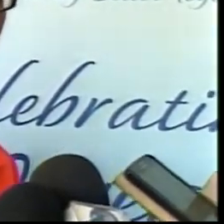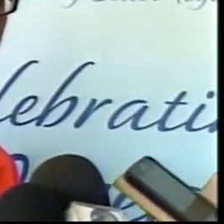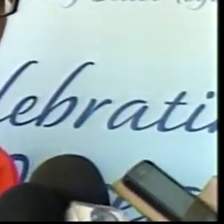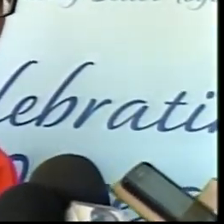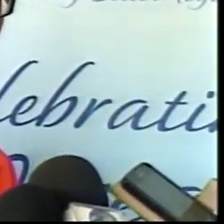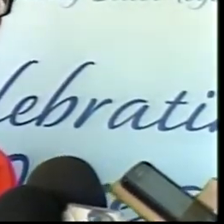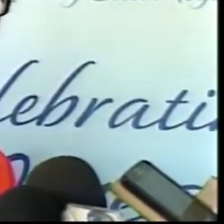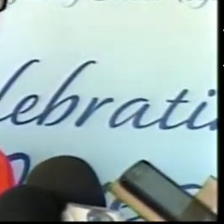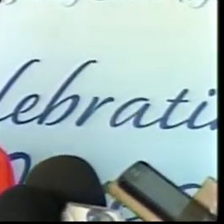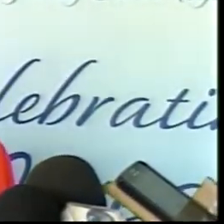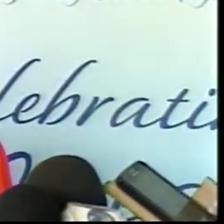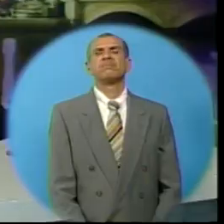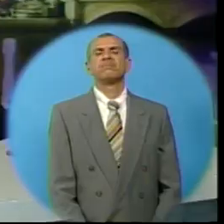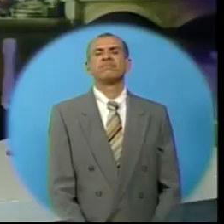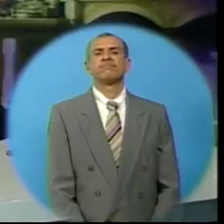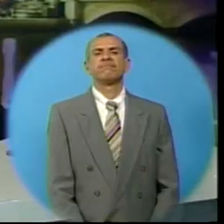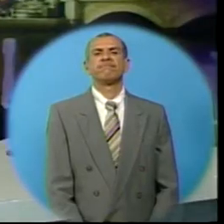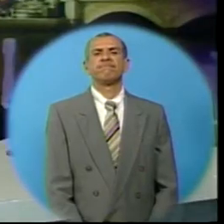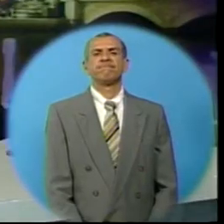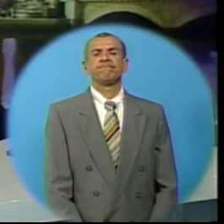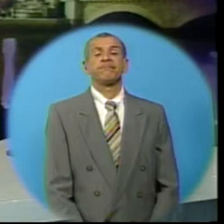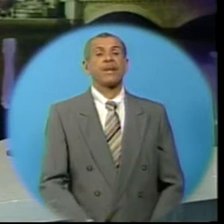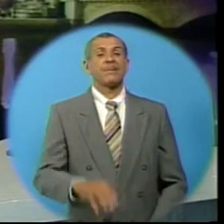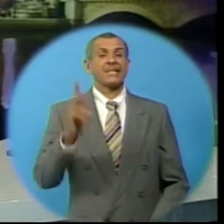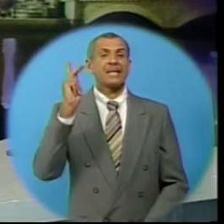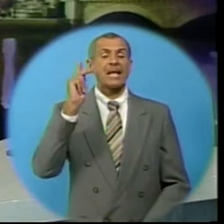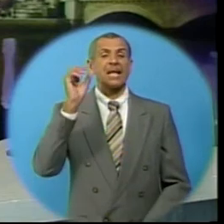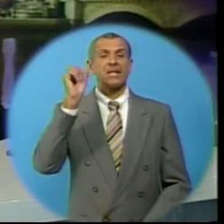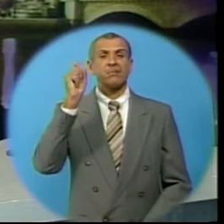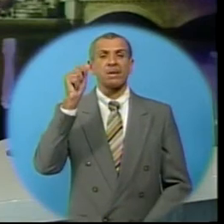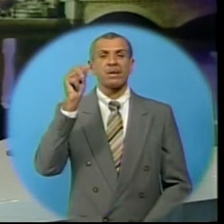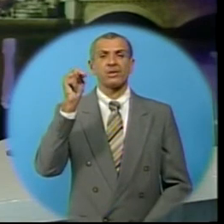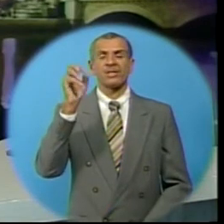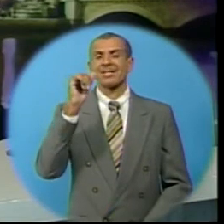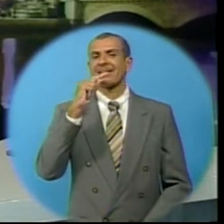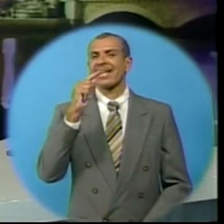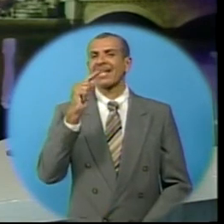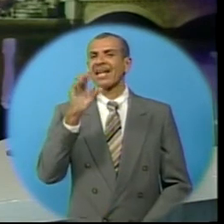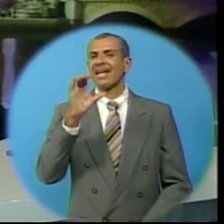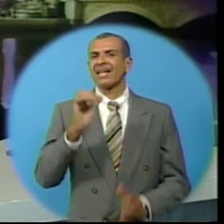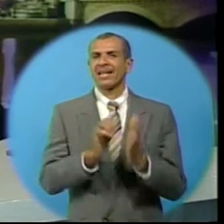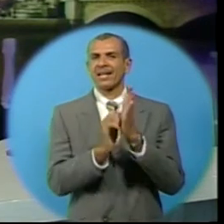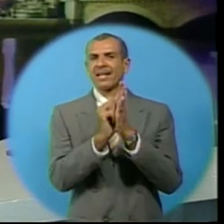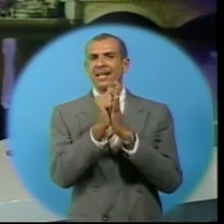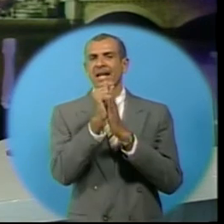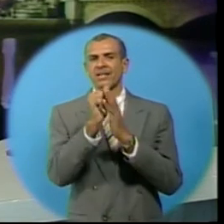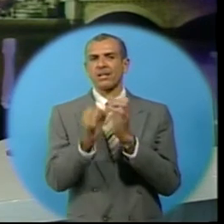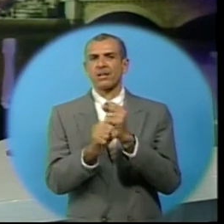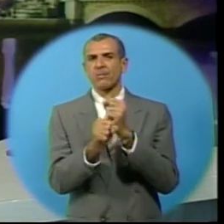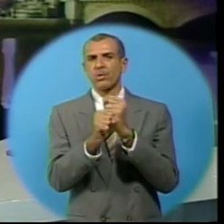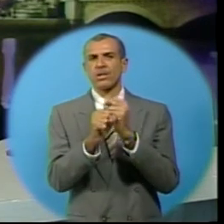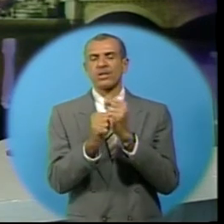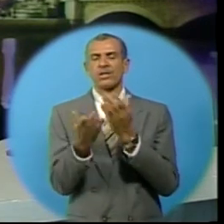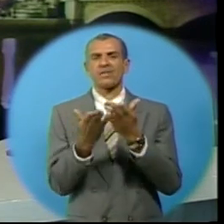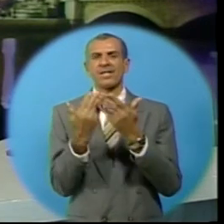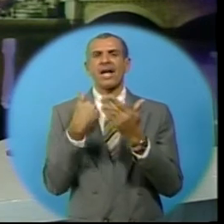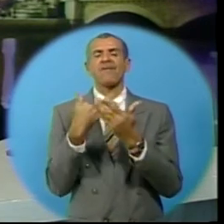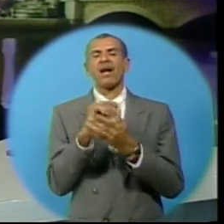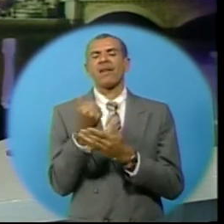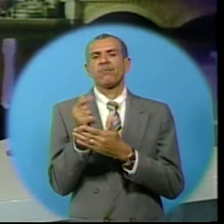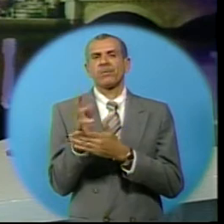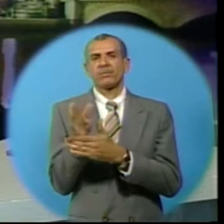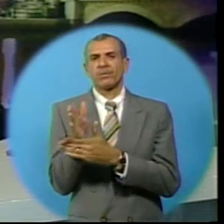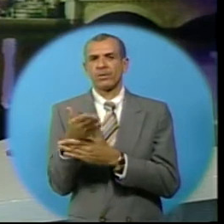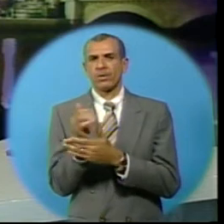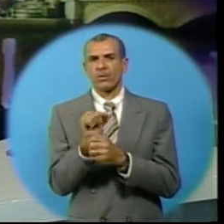of Ward C12. Mrs. Kelly-Springer says Cancer Support Services has some good partners and donors who are willing to